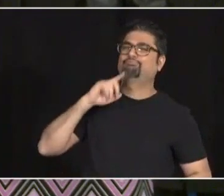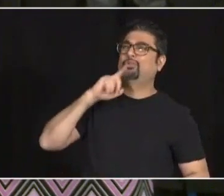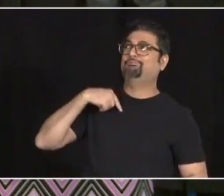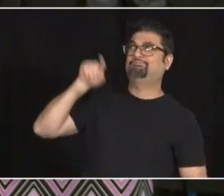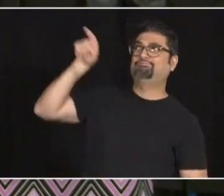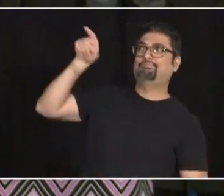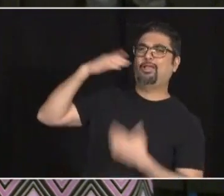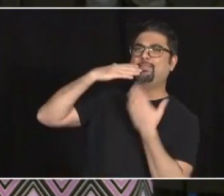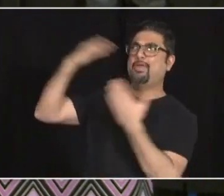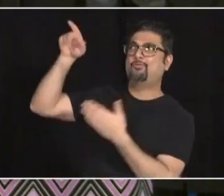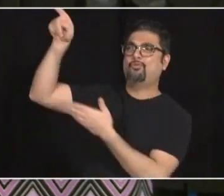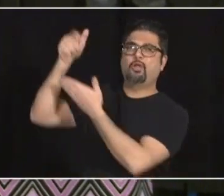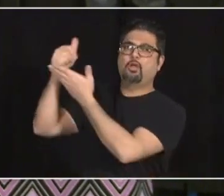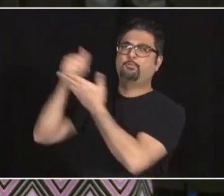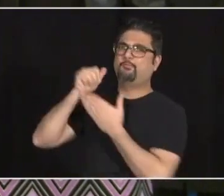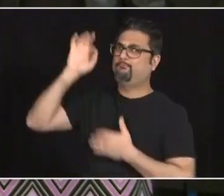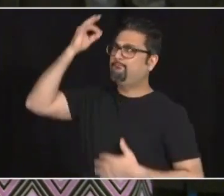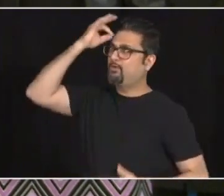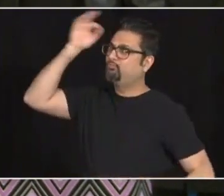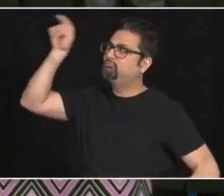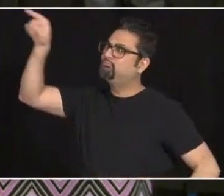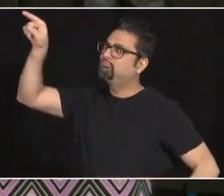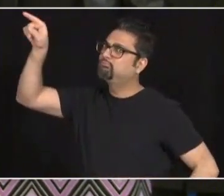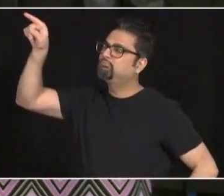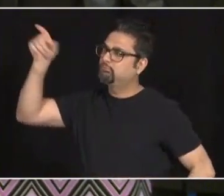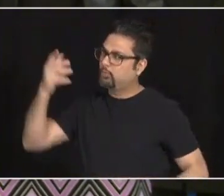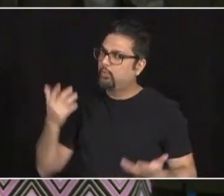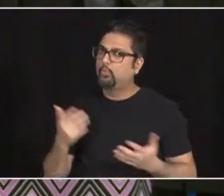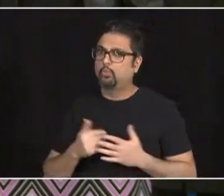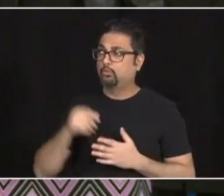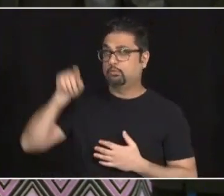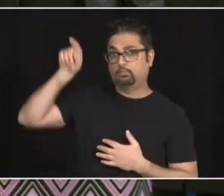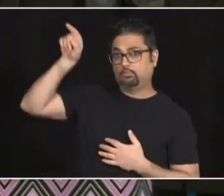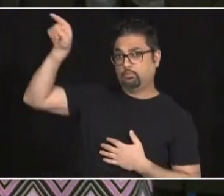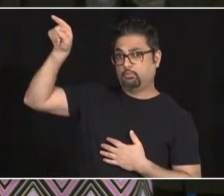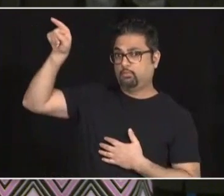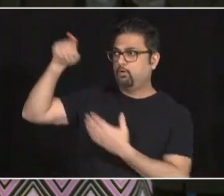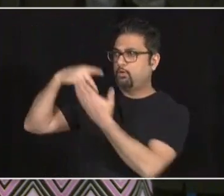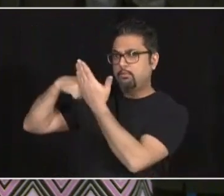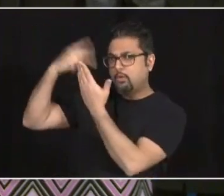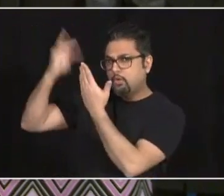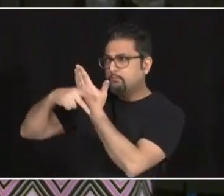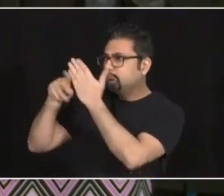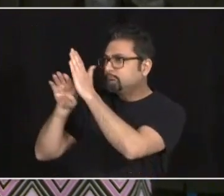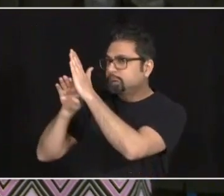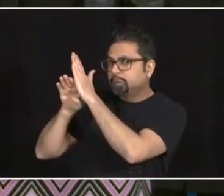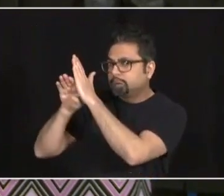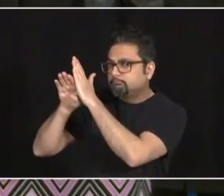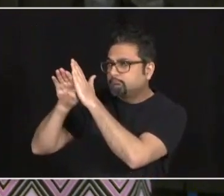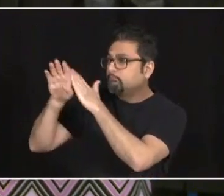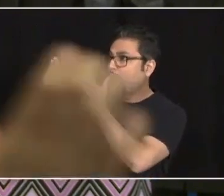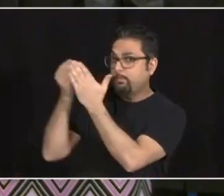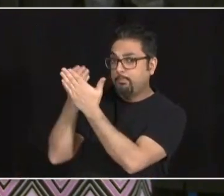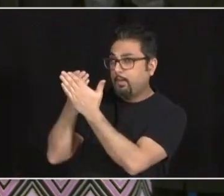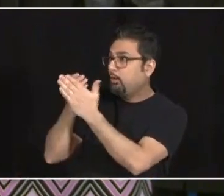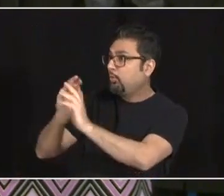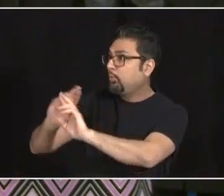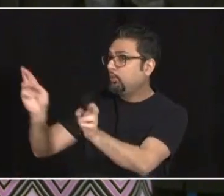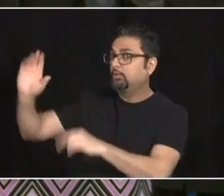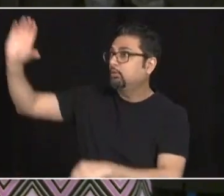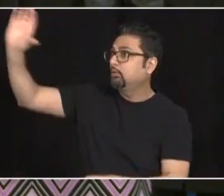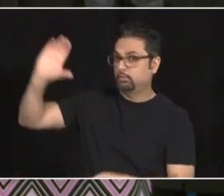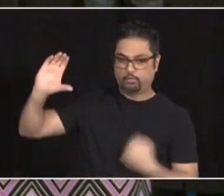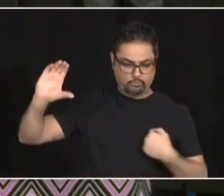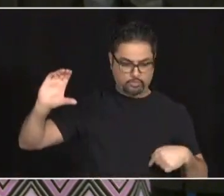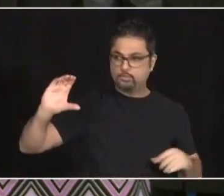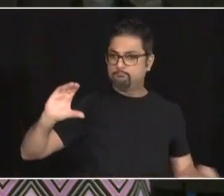role in stepping up and helping us. So they put the program together. We've put money in. The federal government's put a tremendous amount